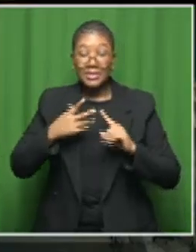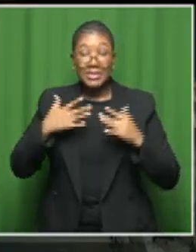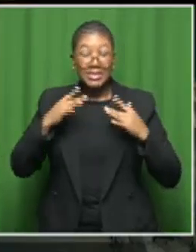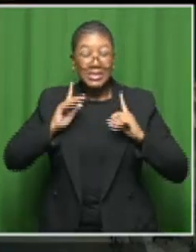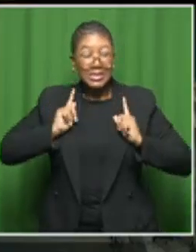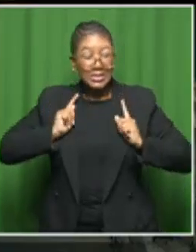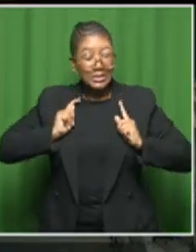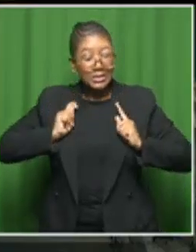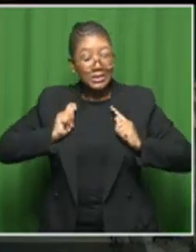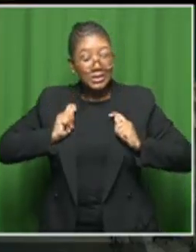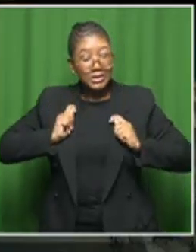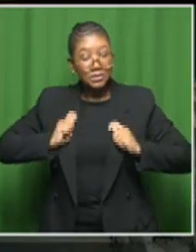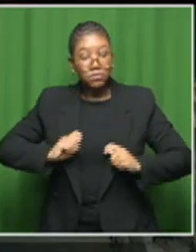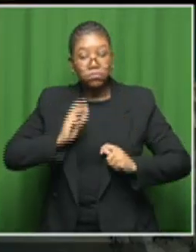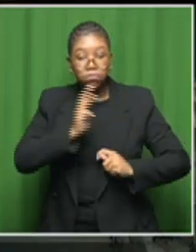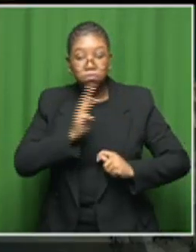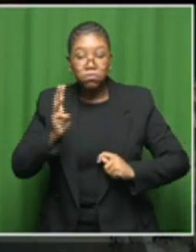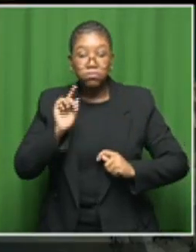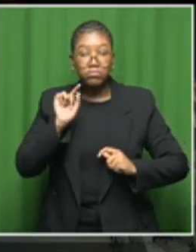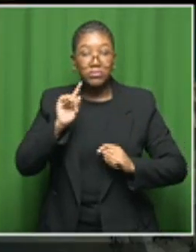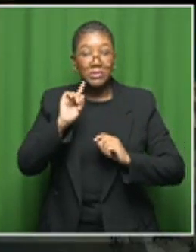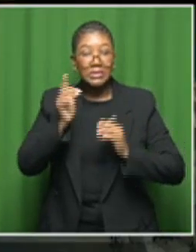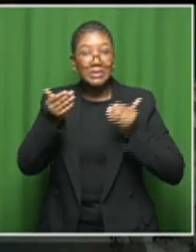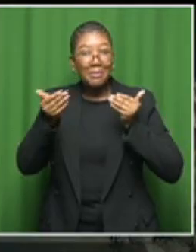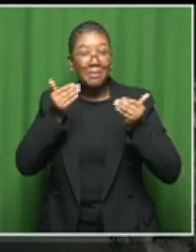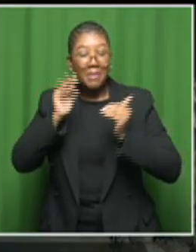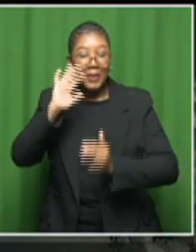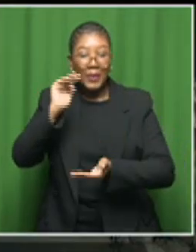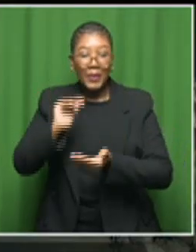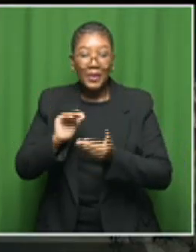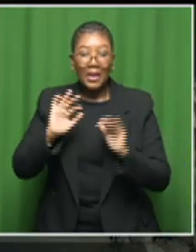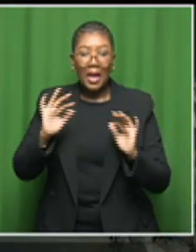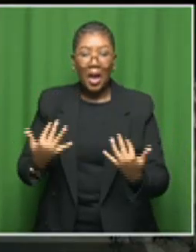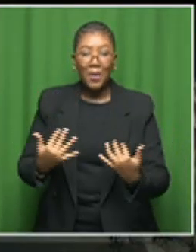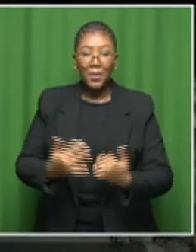these other factors that you've spoken to us about?